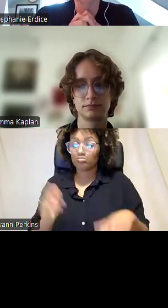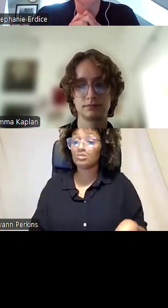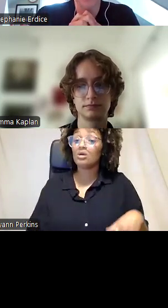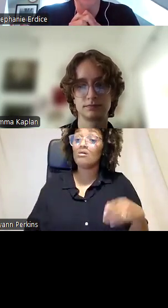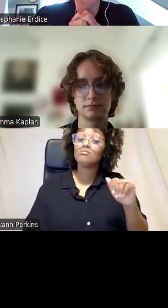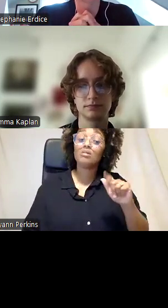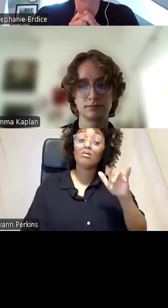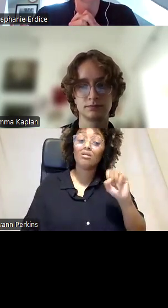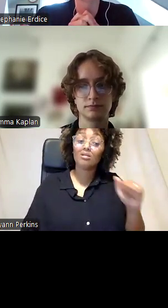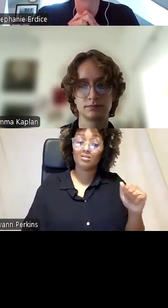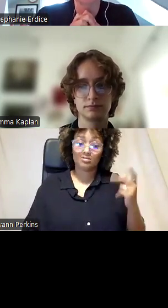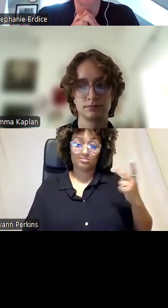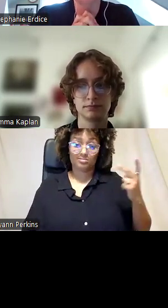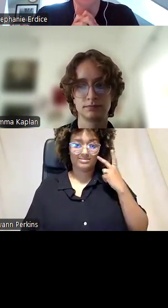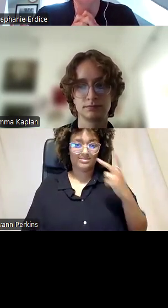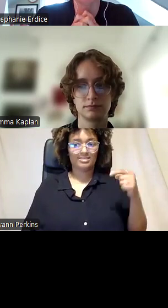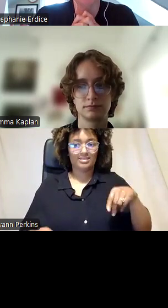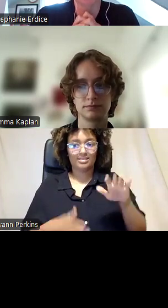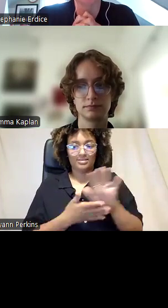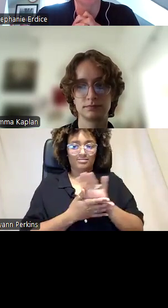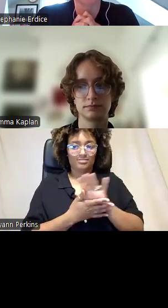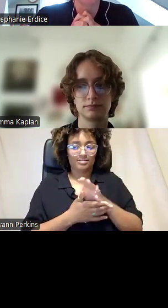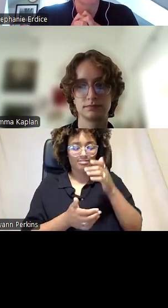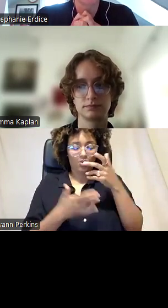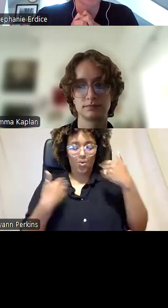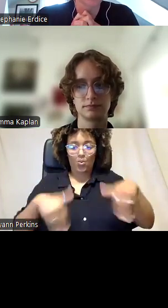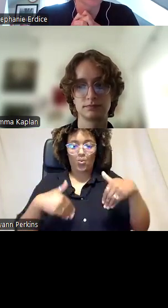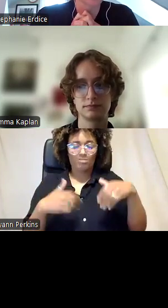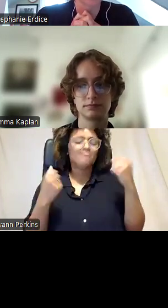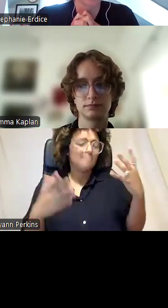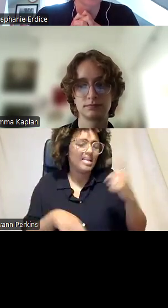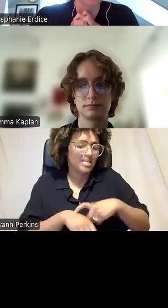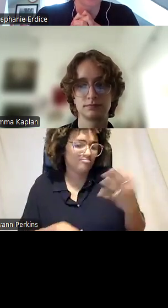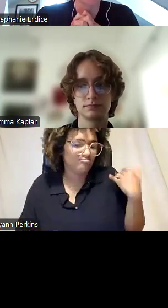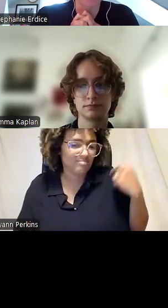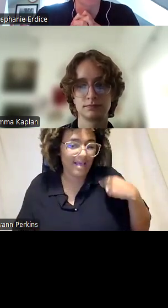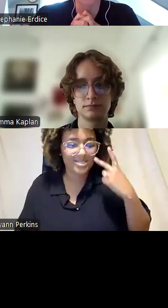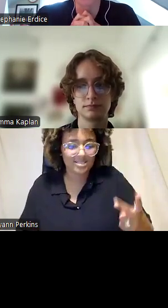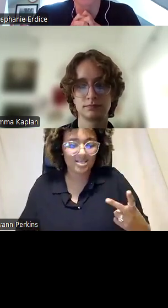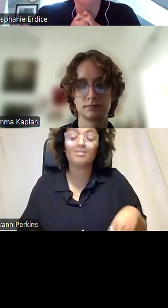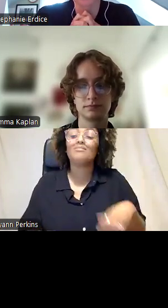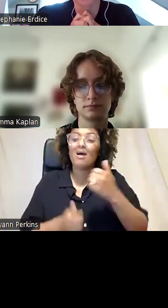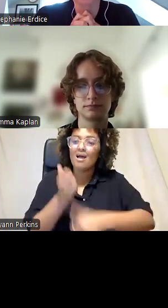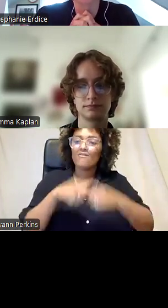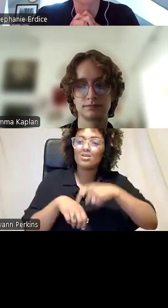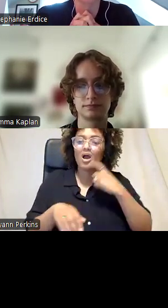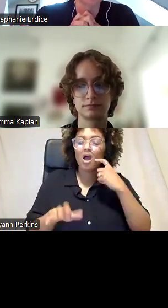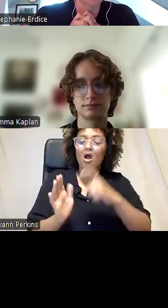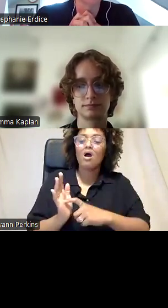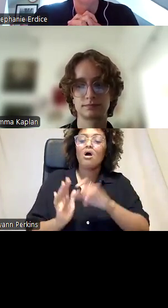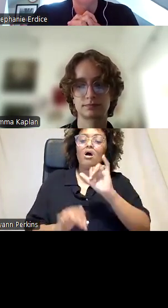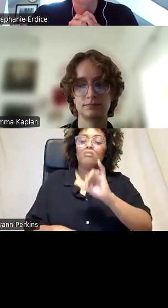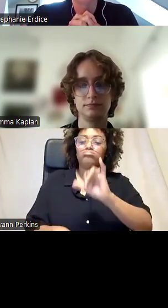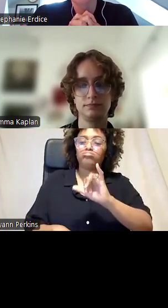video multiple times, and every time it captures my attention, hearing their stories about their experience trying